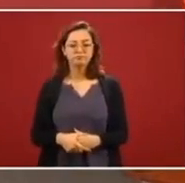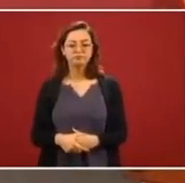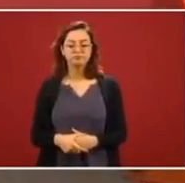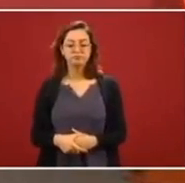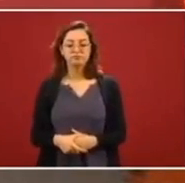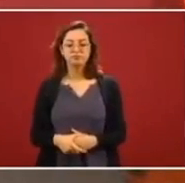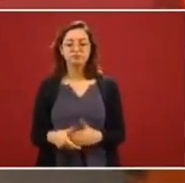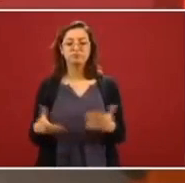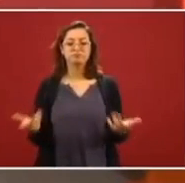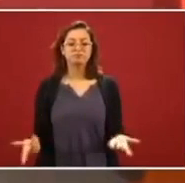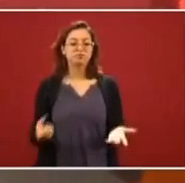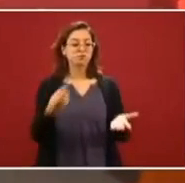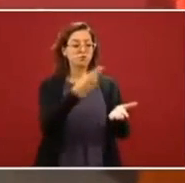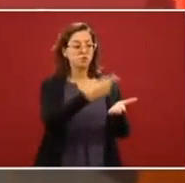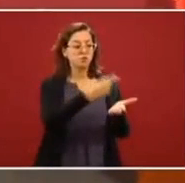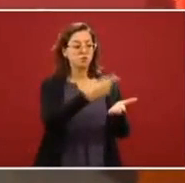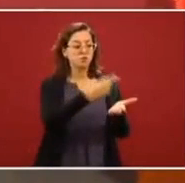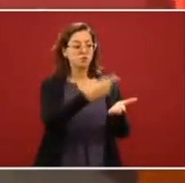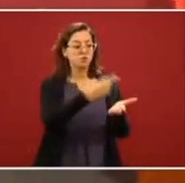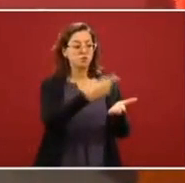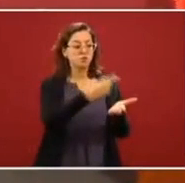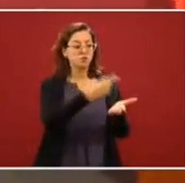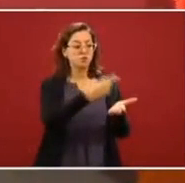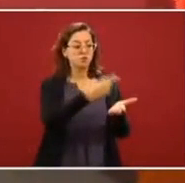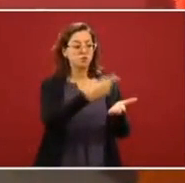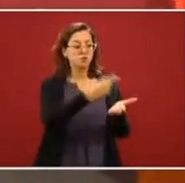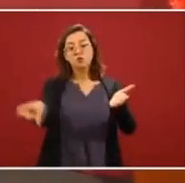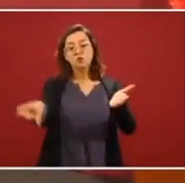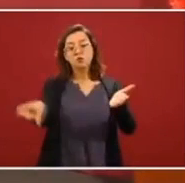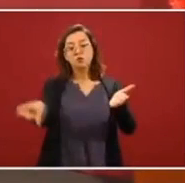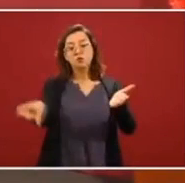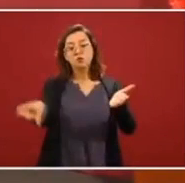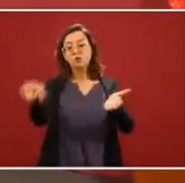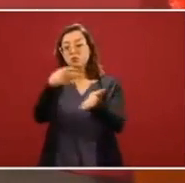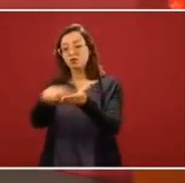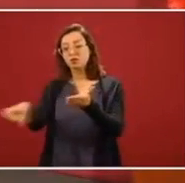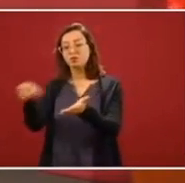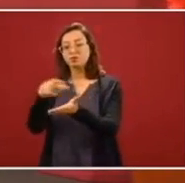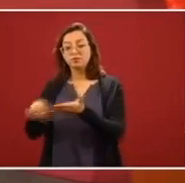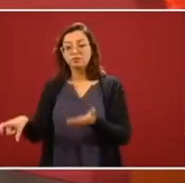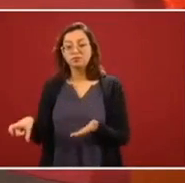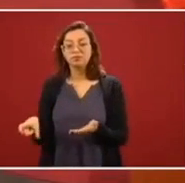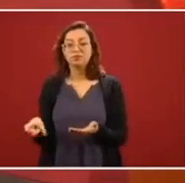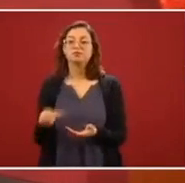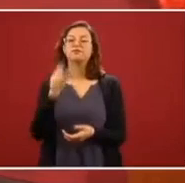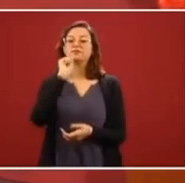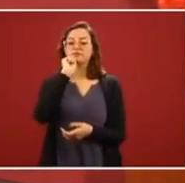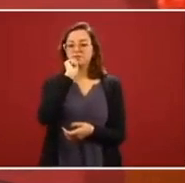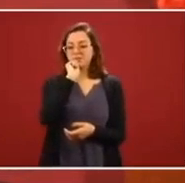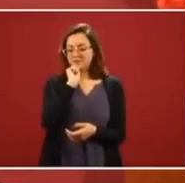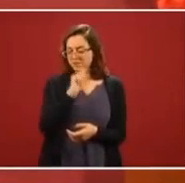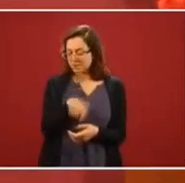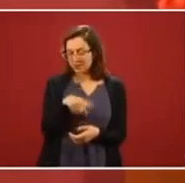en adquisiciones in acquisitions que también